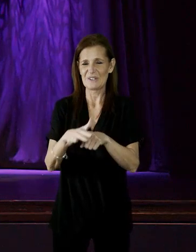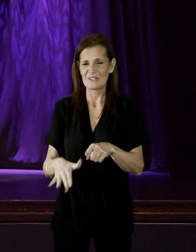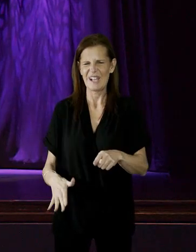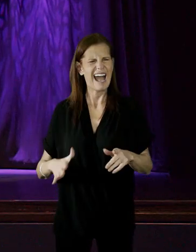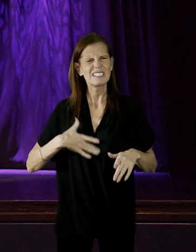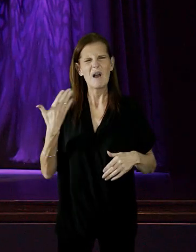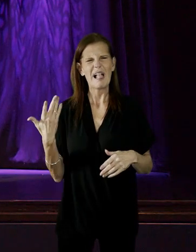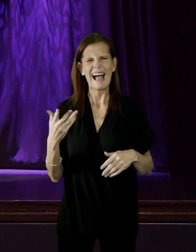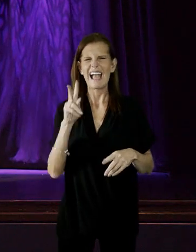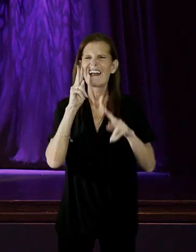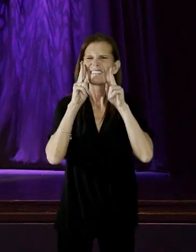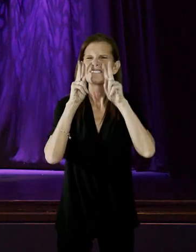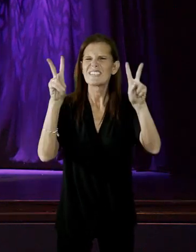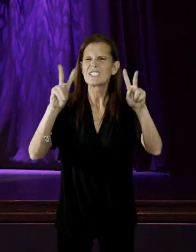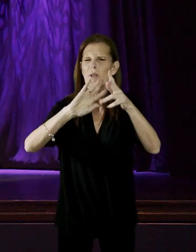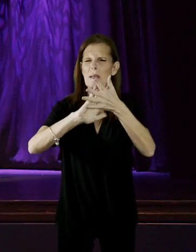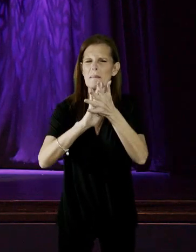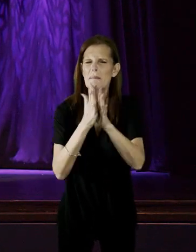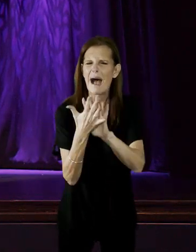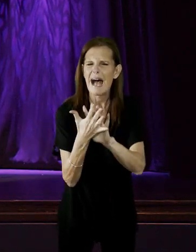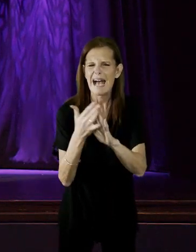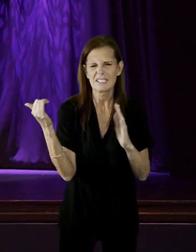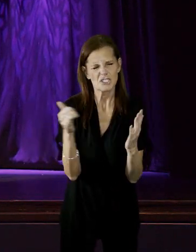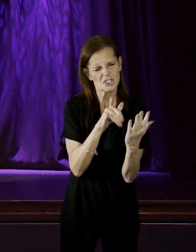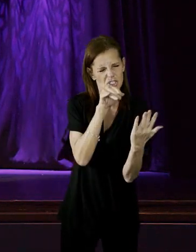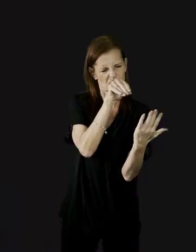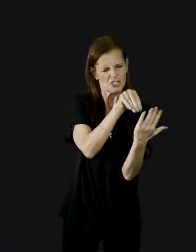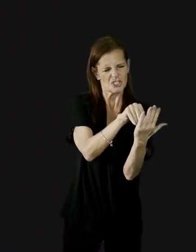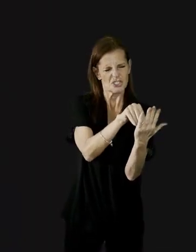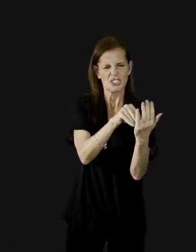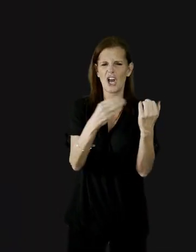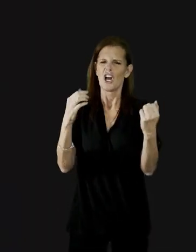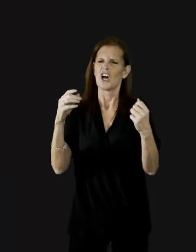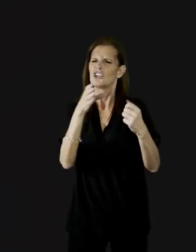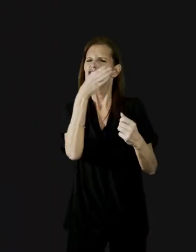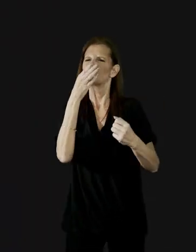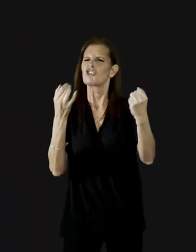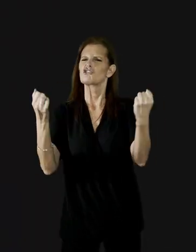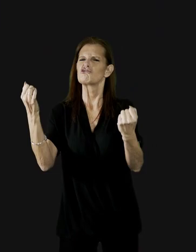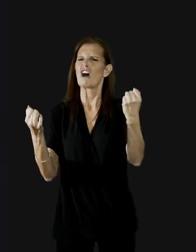It sounds like it should be on the report of a drunk driving incident. Do you know what I mean?